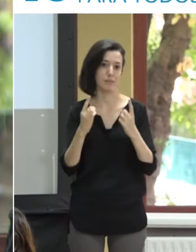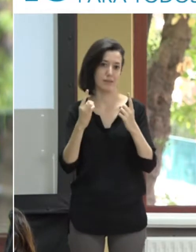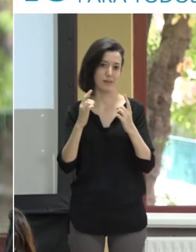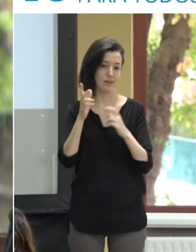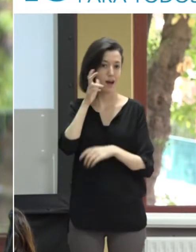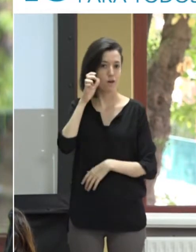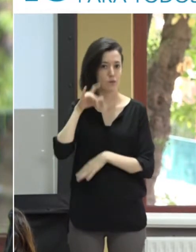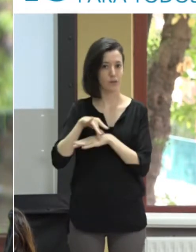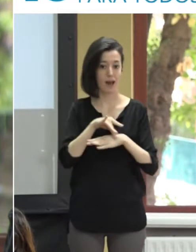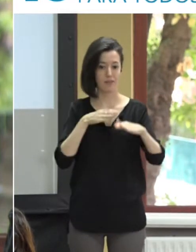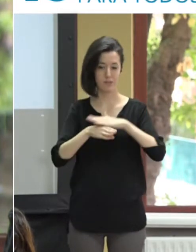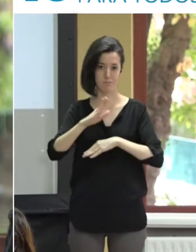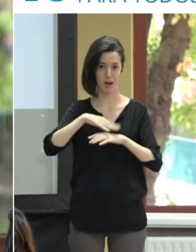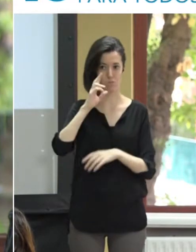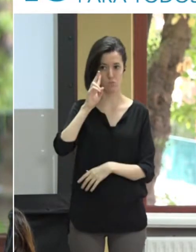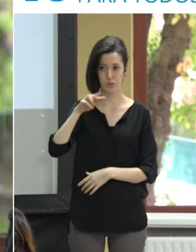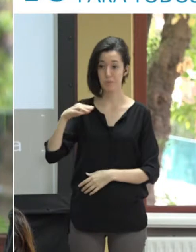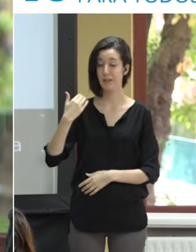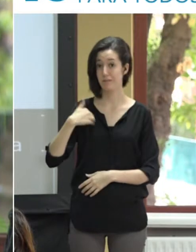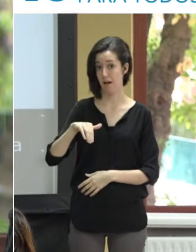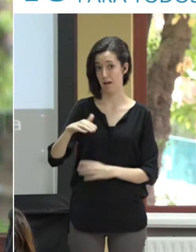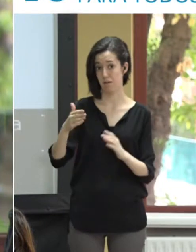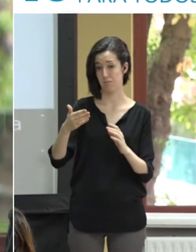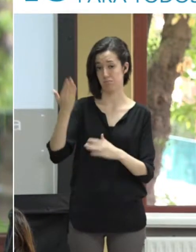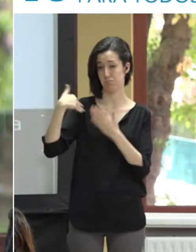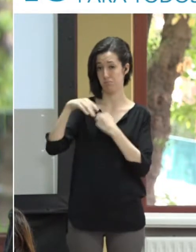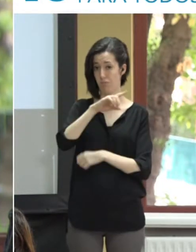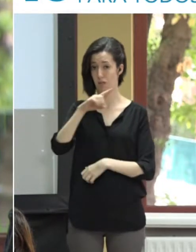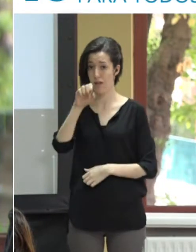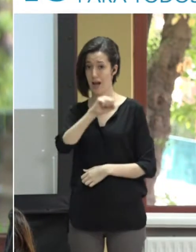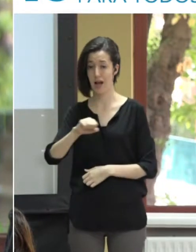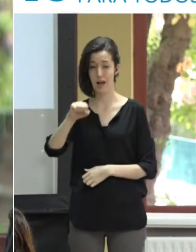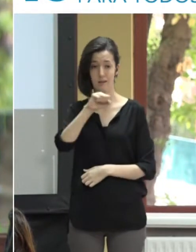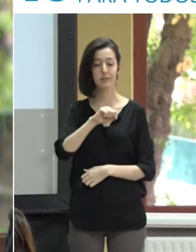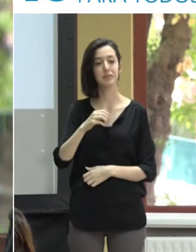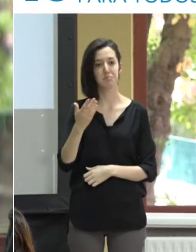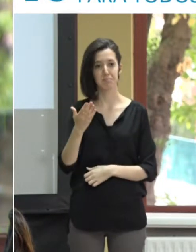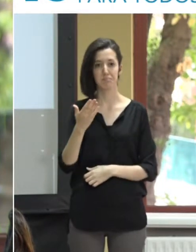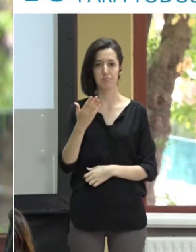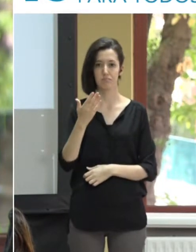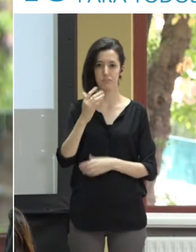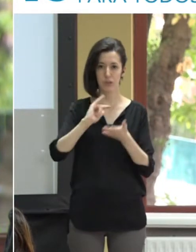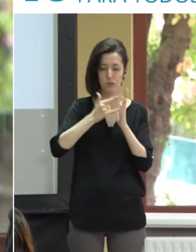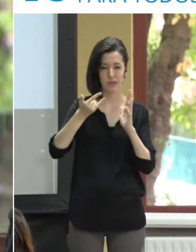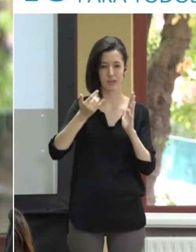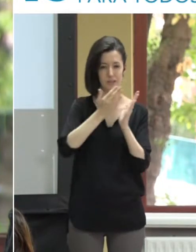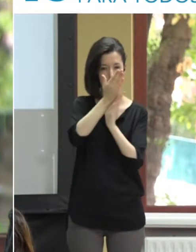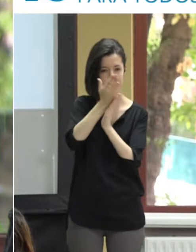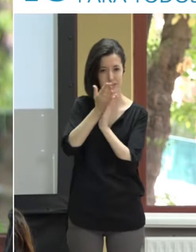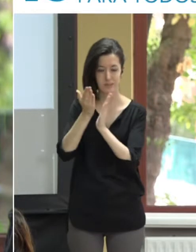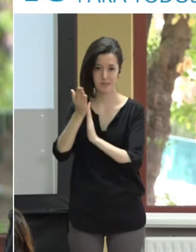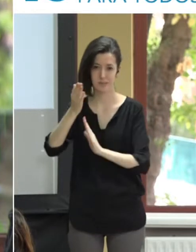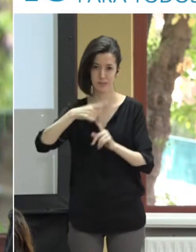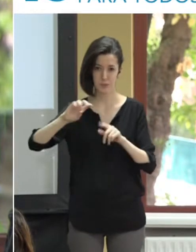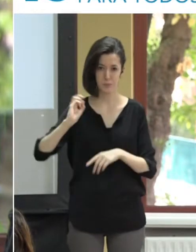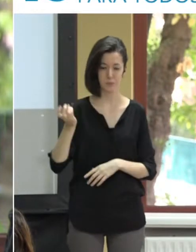to create the first museum audio guide that was accessible. They have developed